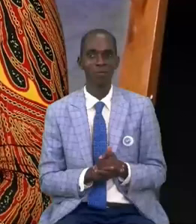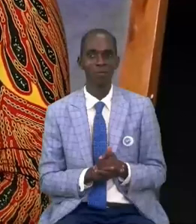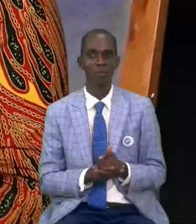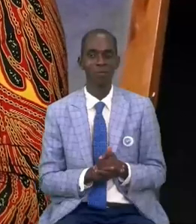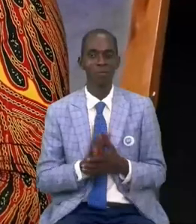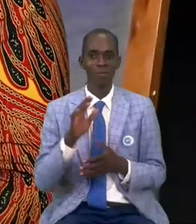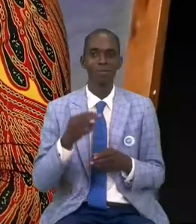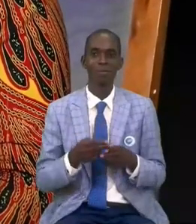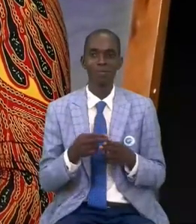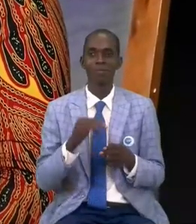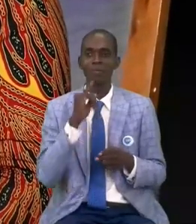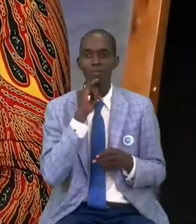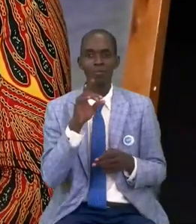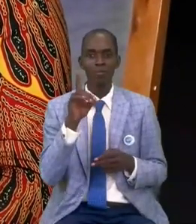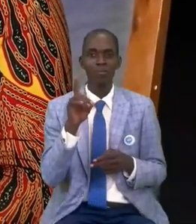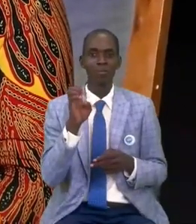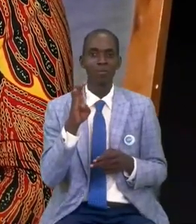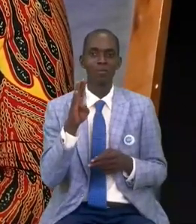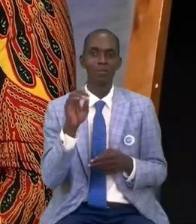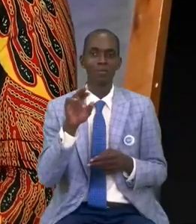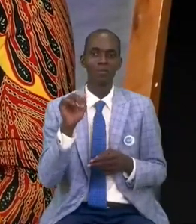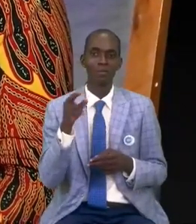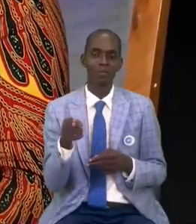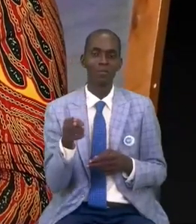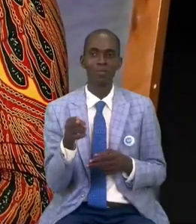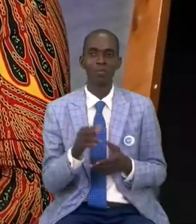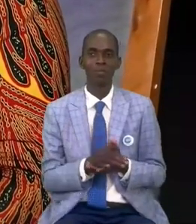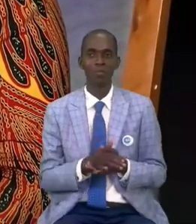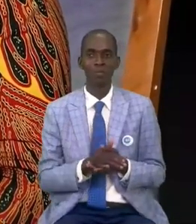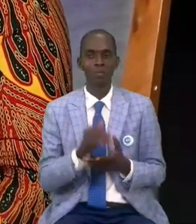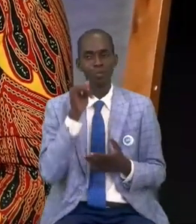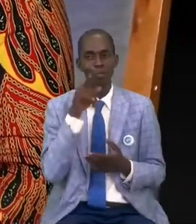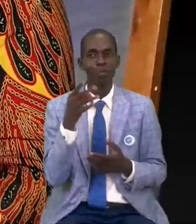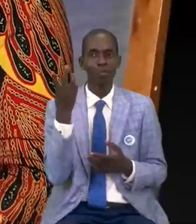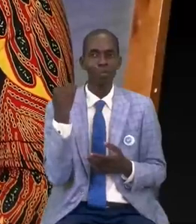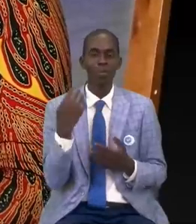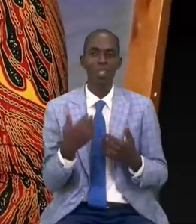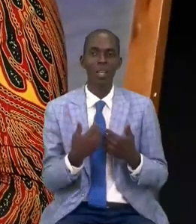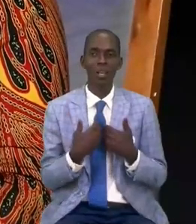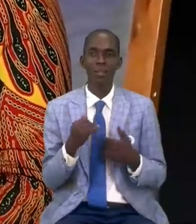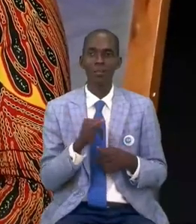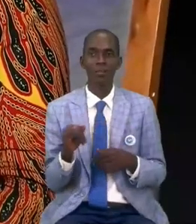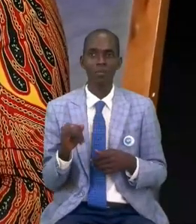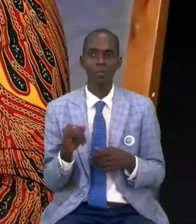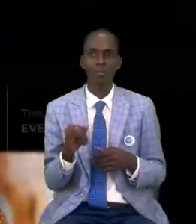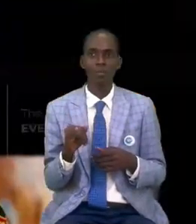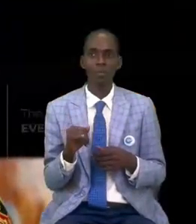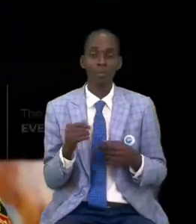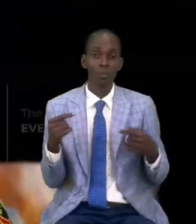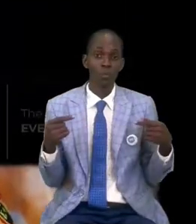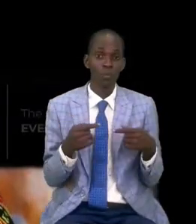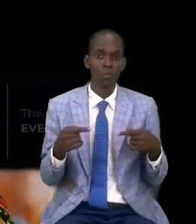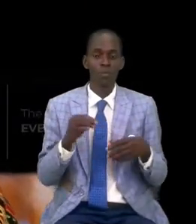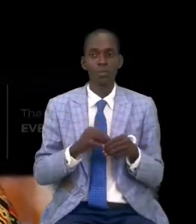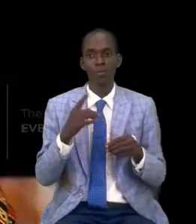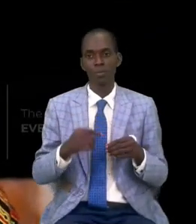I was having pains in my heart. over 21 years. So